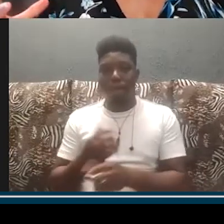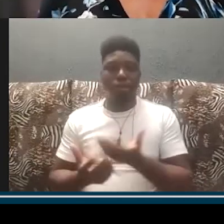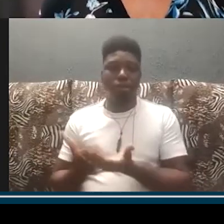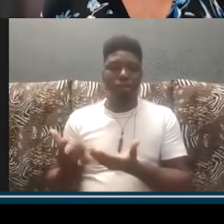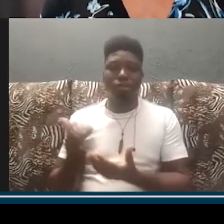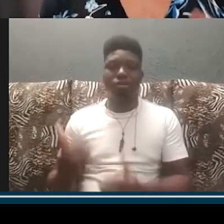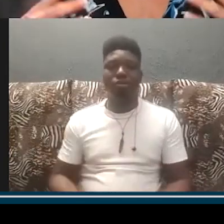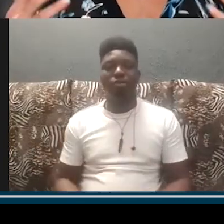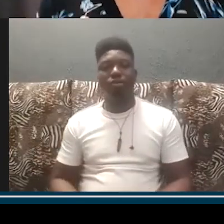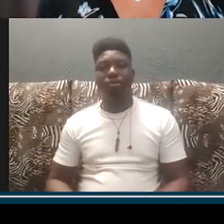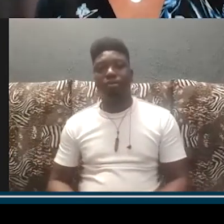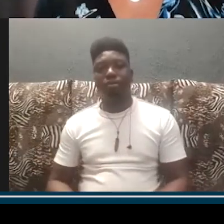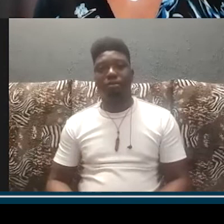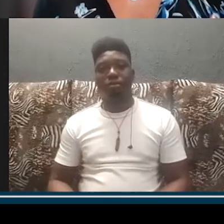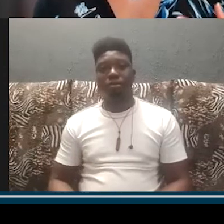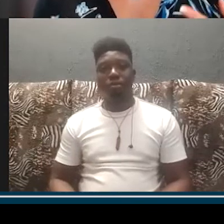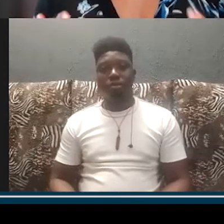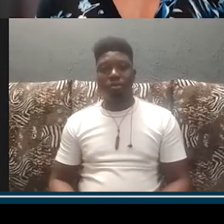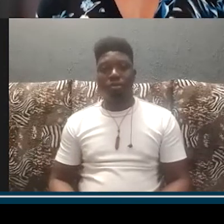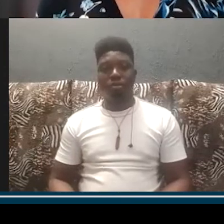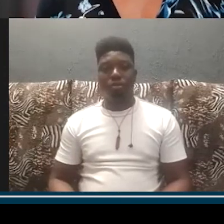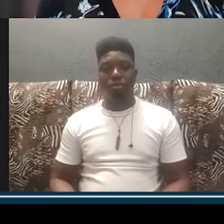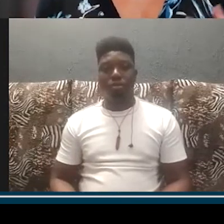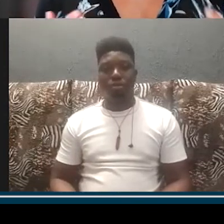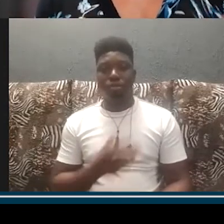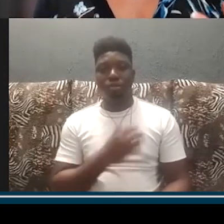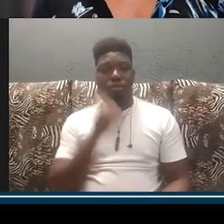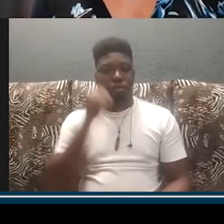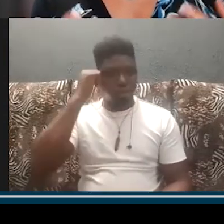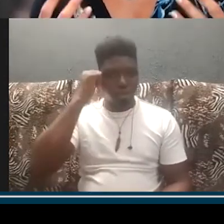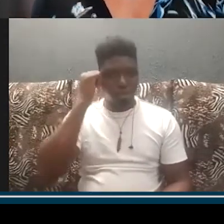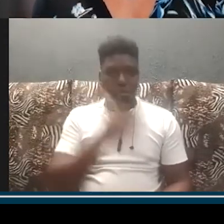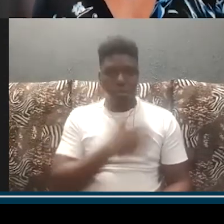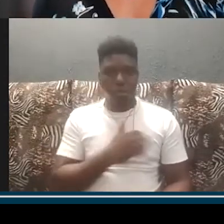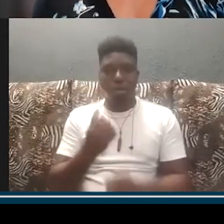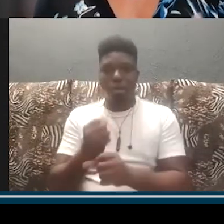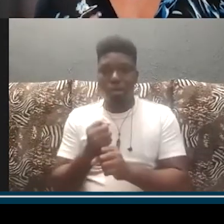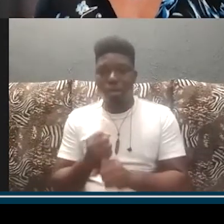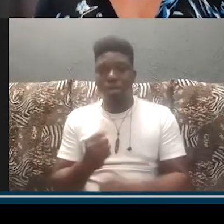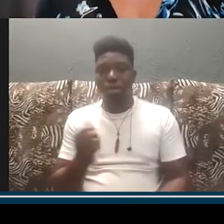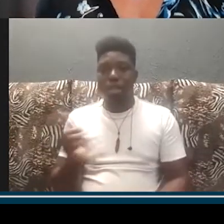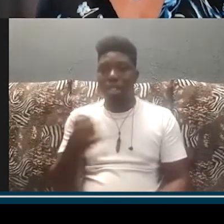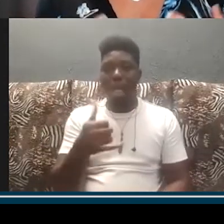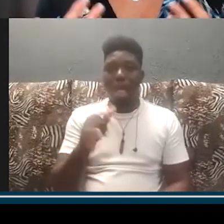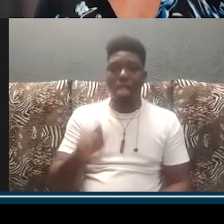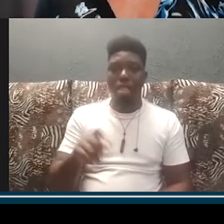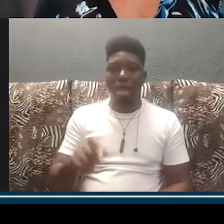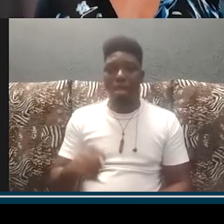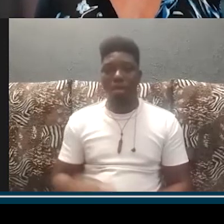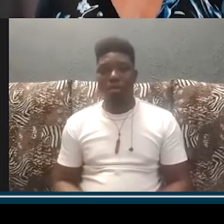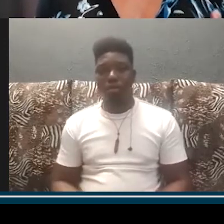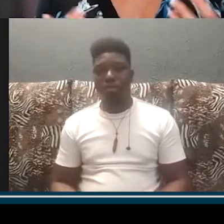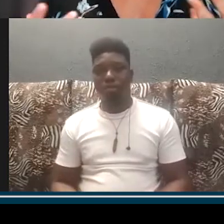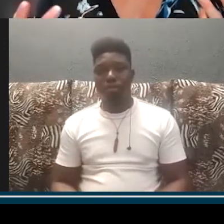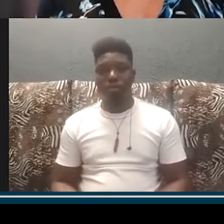kids get what they need, not what they want. So it's always about